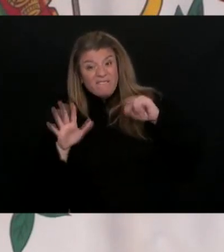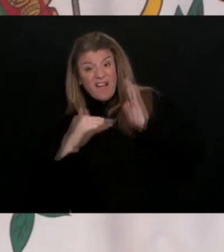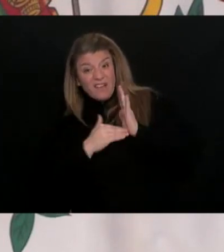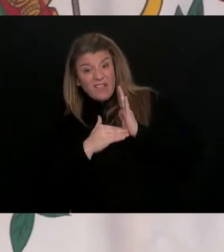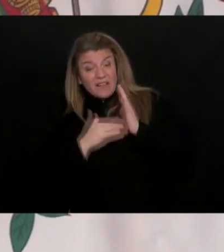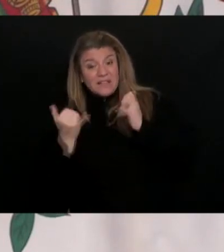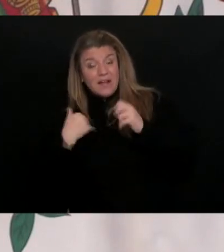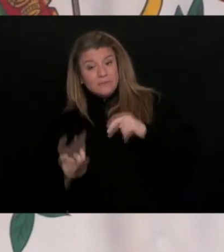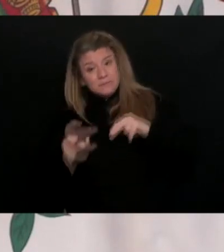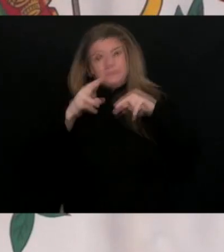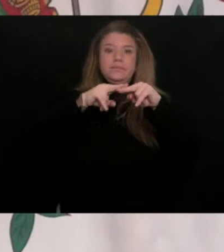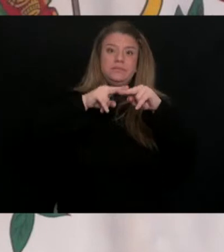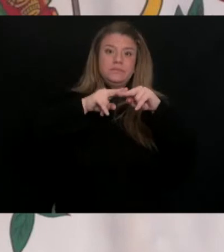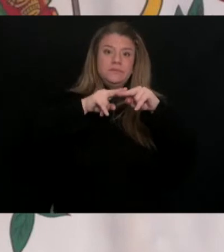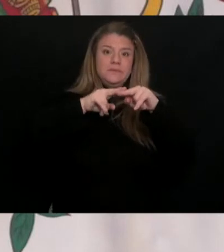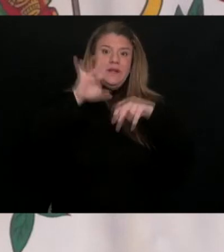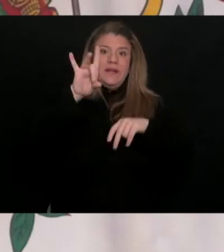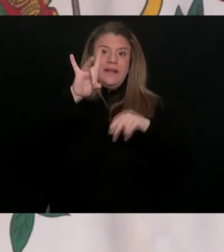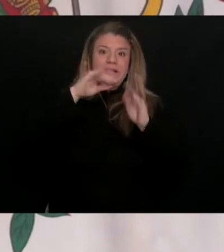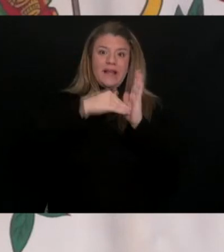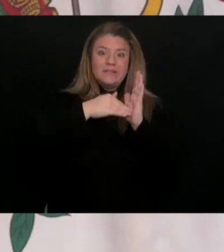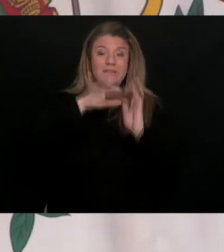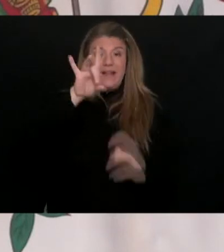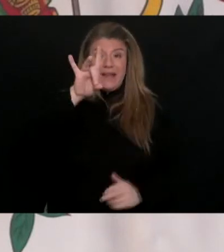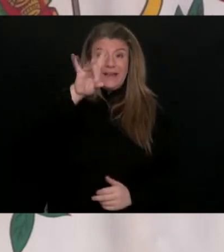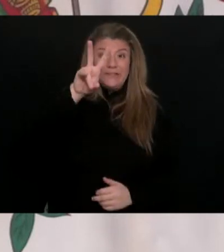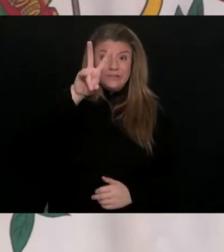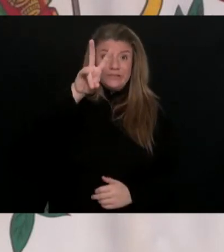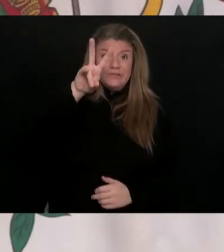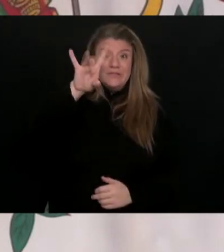above 8,000, 8,249 cases.